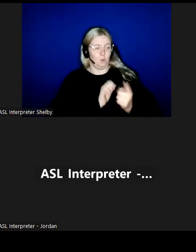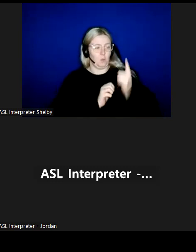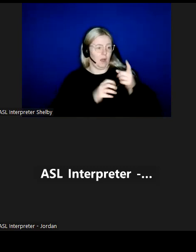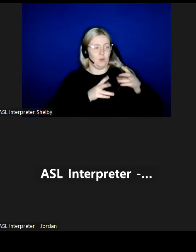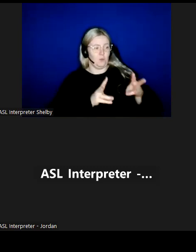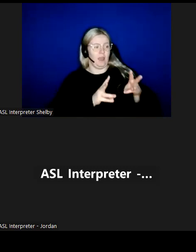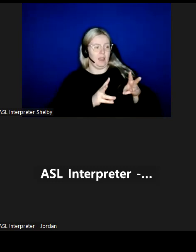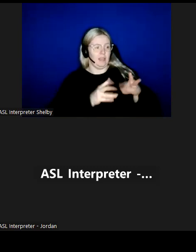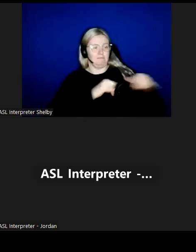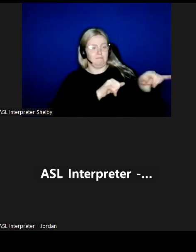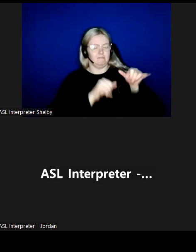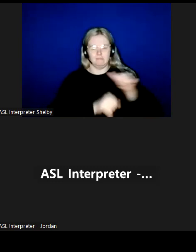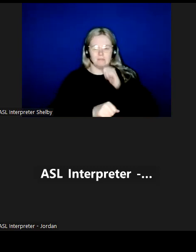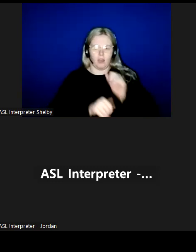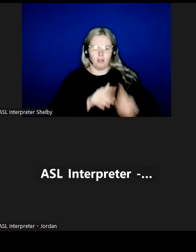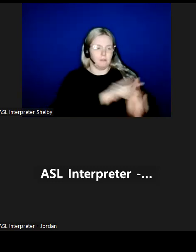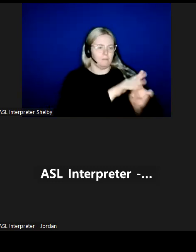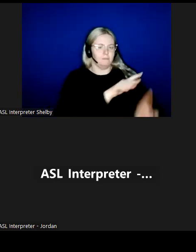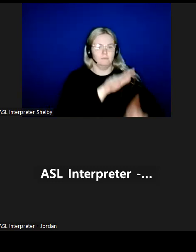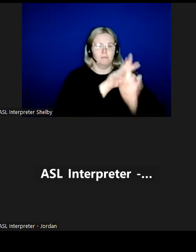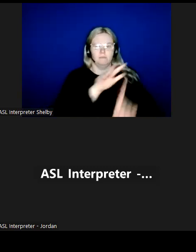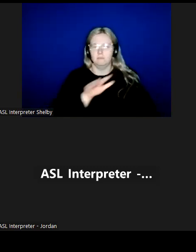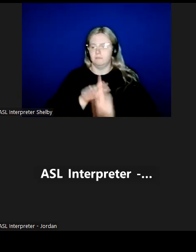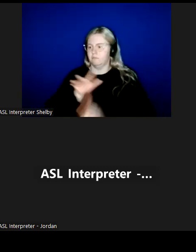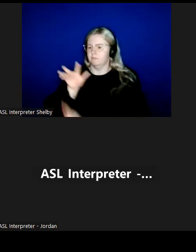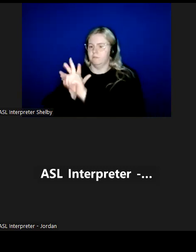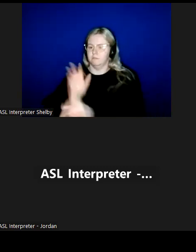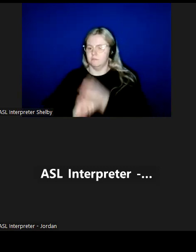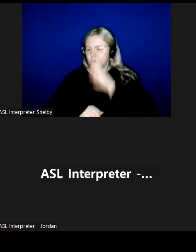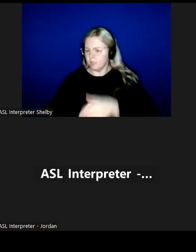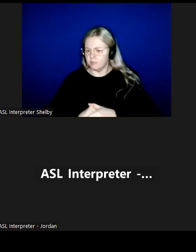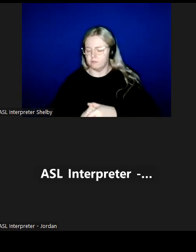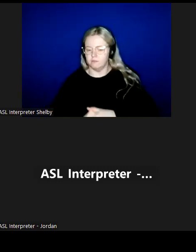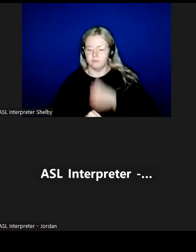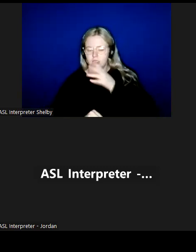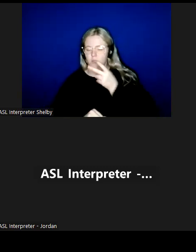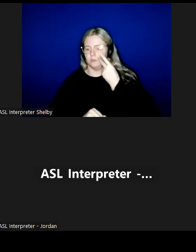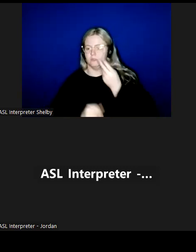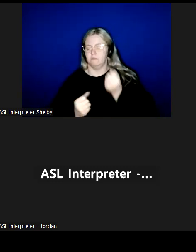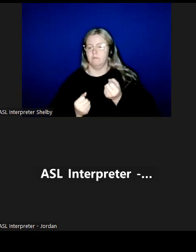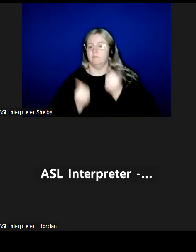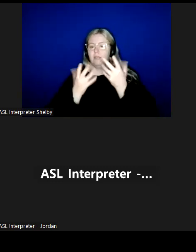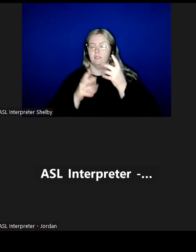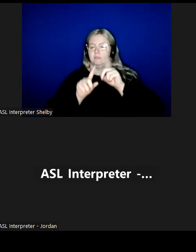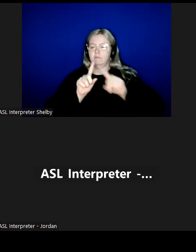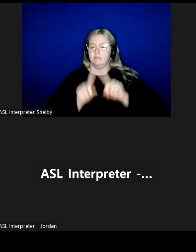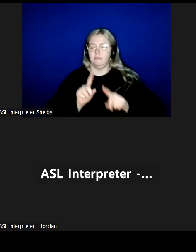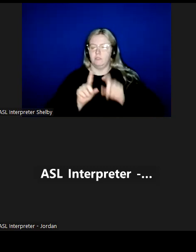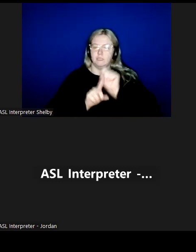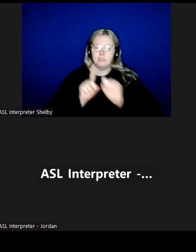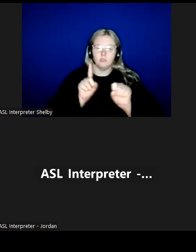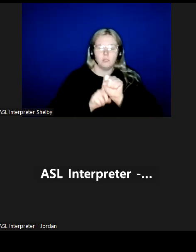life. Like Jenna had mentioned, it shows up so much in so many dynamic